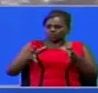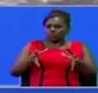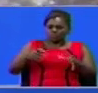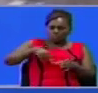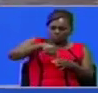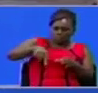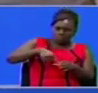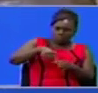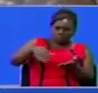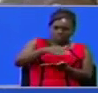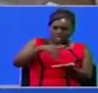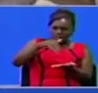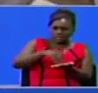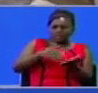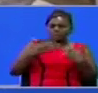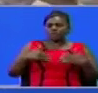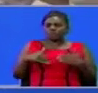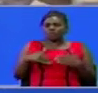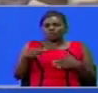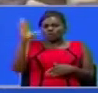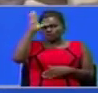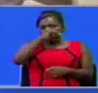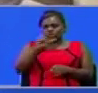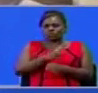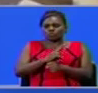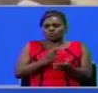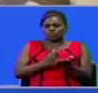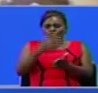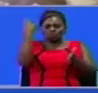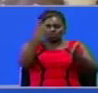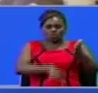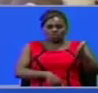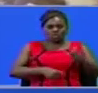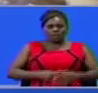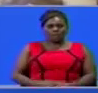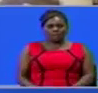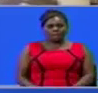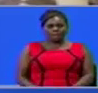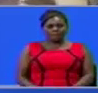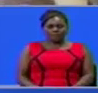miners from brokers who exploit them through price fixing.